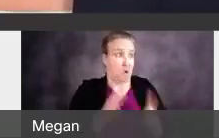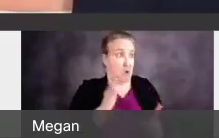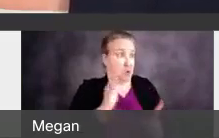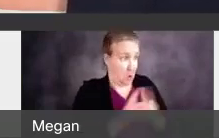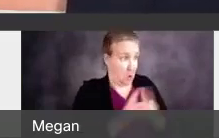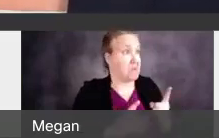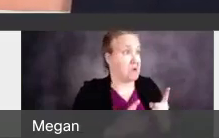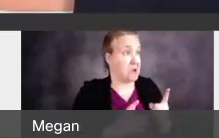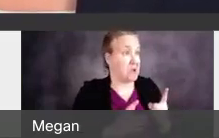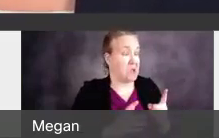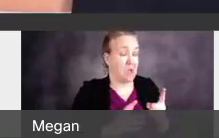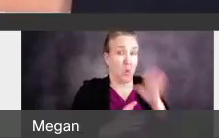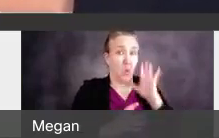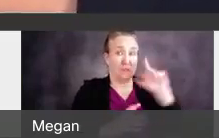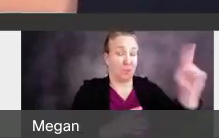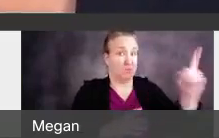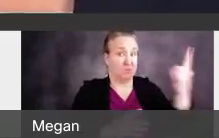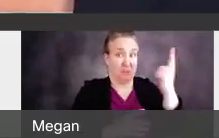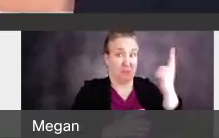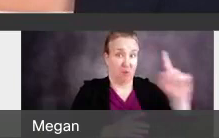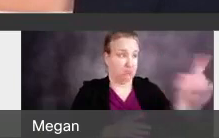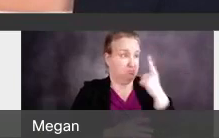to determine that they actually,